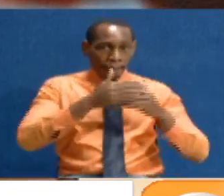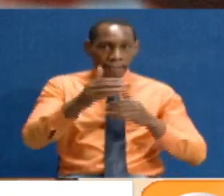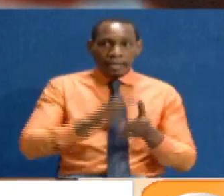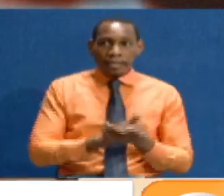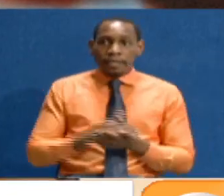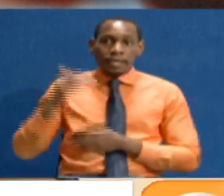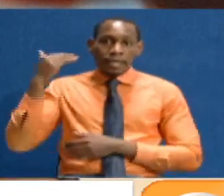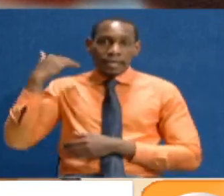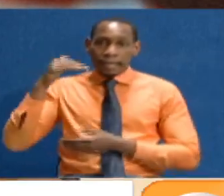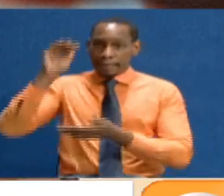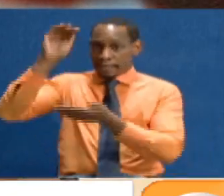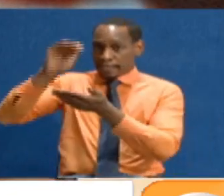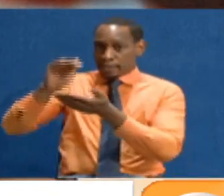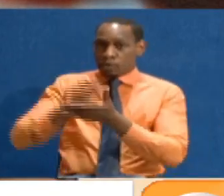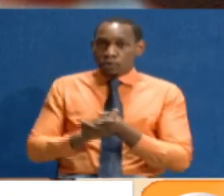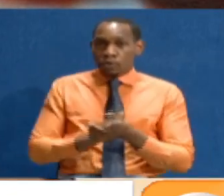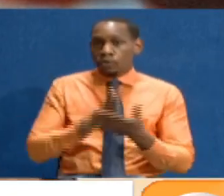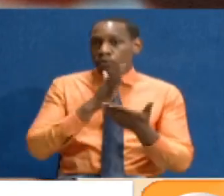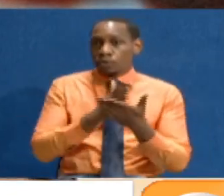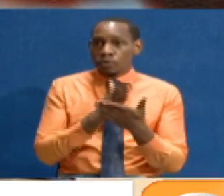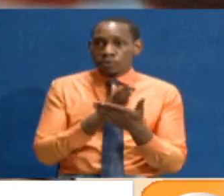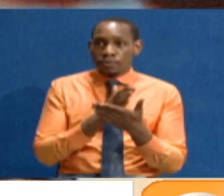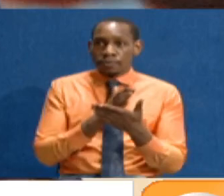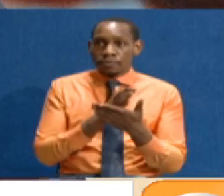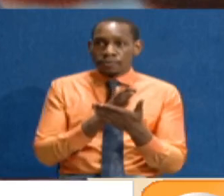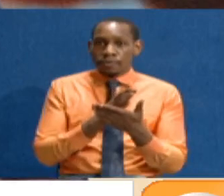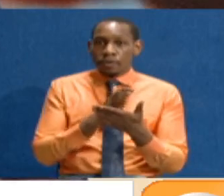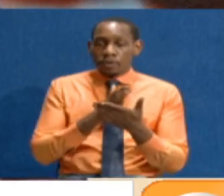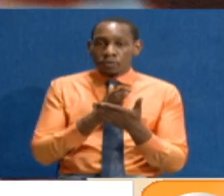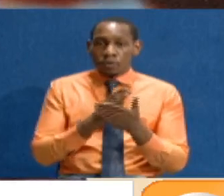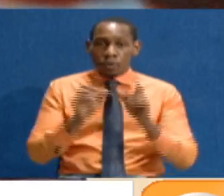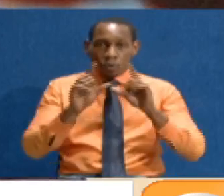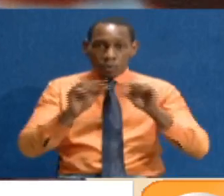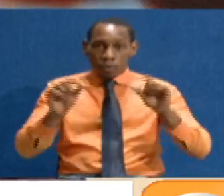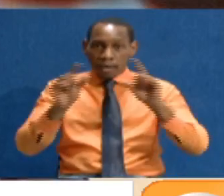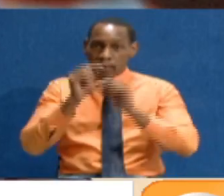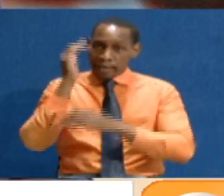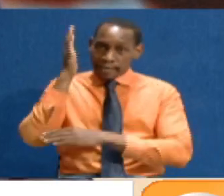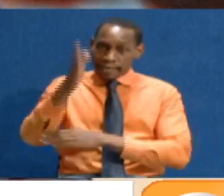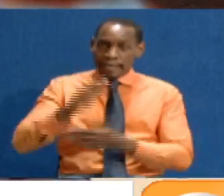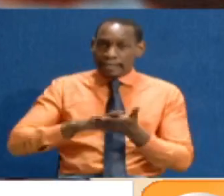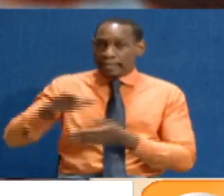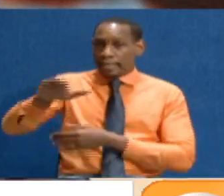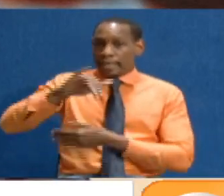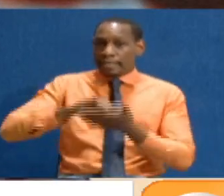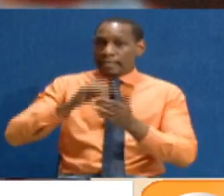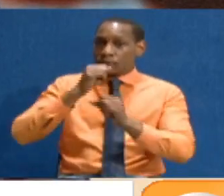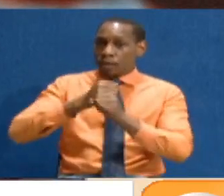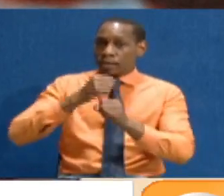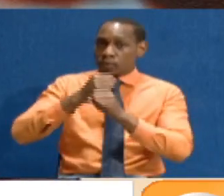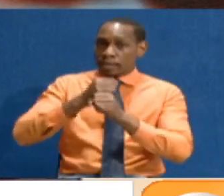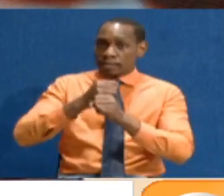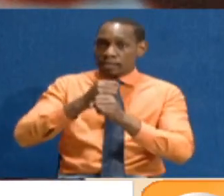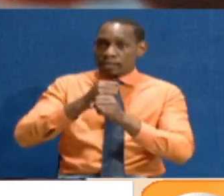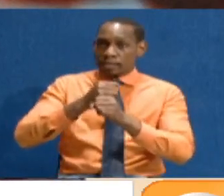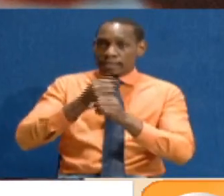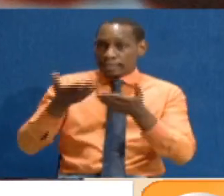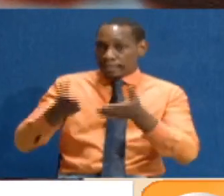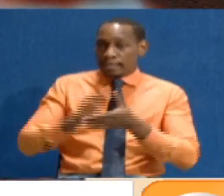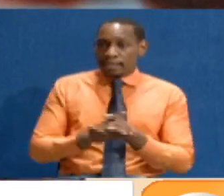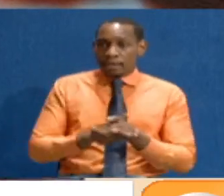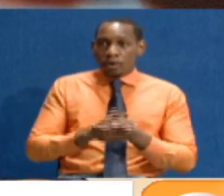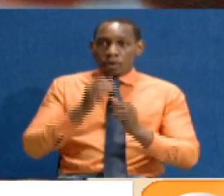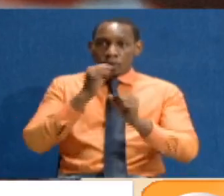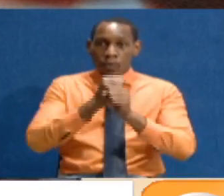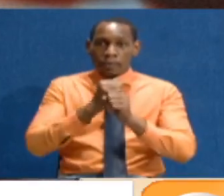crime figures are going down. And I just have to be very deliberate here and say in areas where we've worked in or where we're working in,